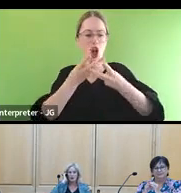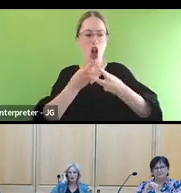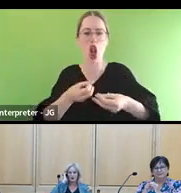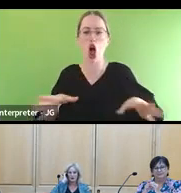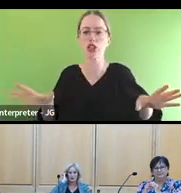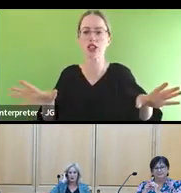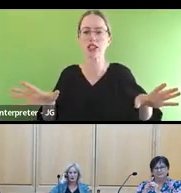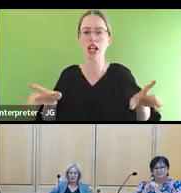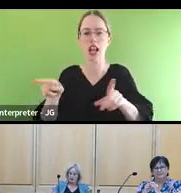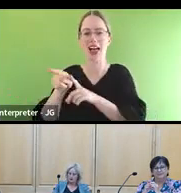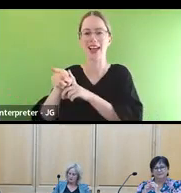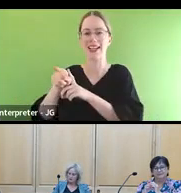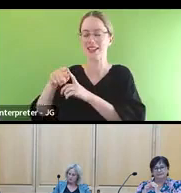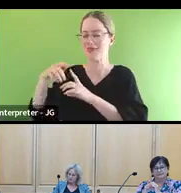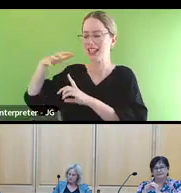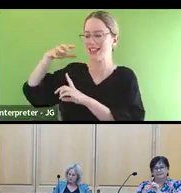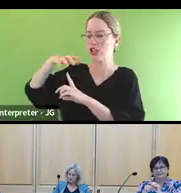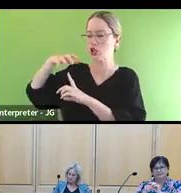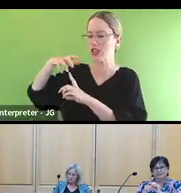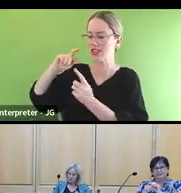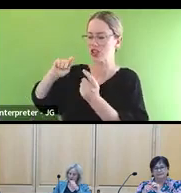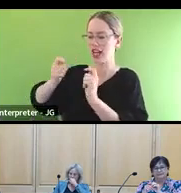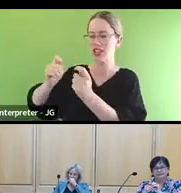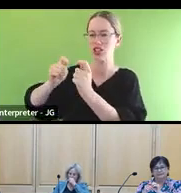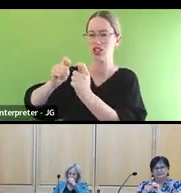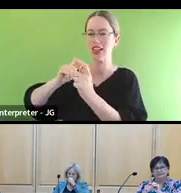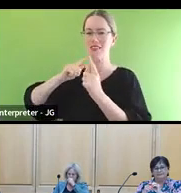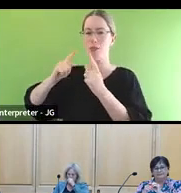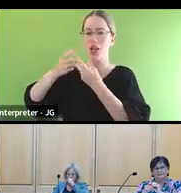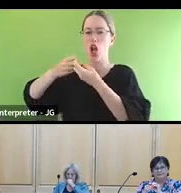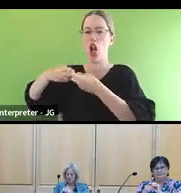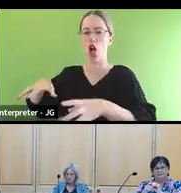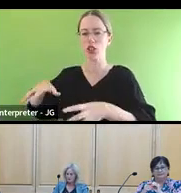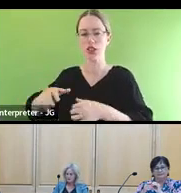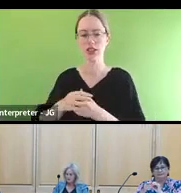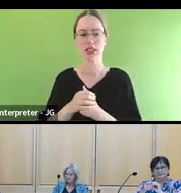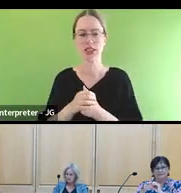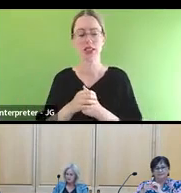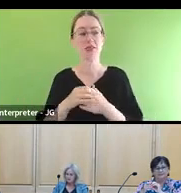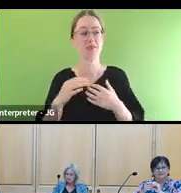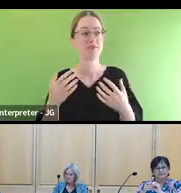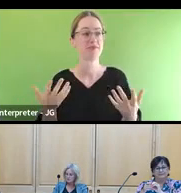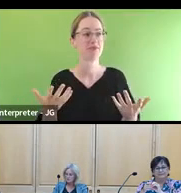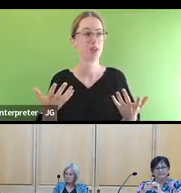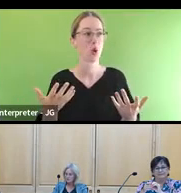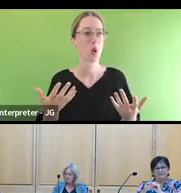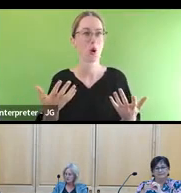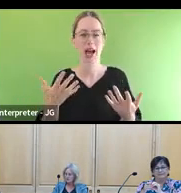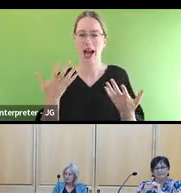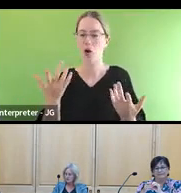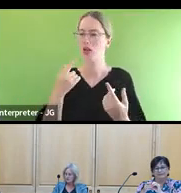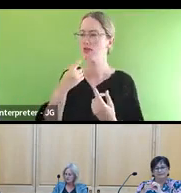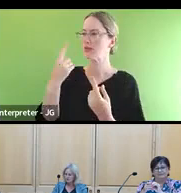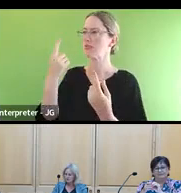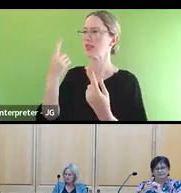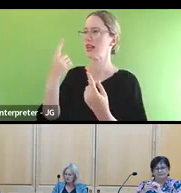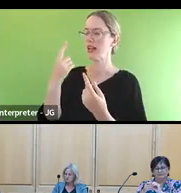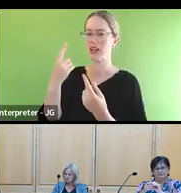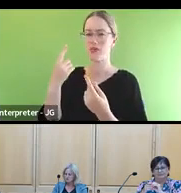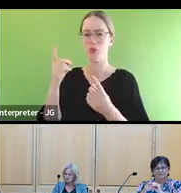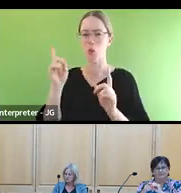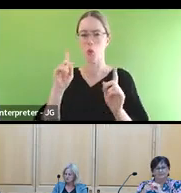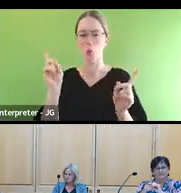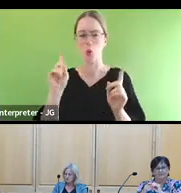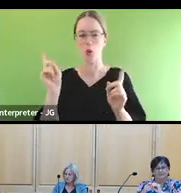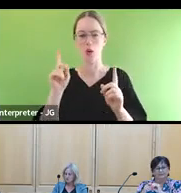advocates, you know, have changed over time. And I think the other thing you're saying is, you know, how do we get that voice heard? What would you know, in